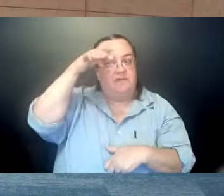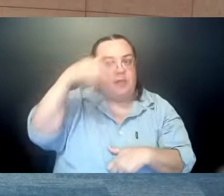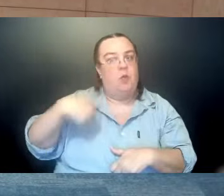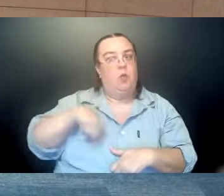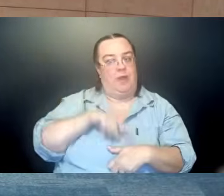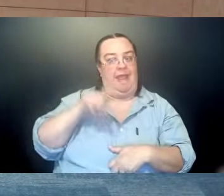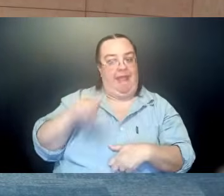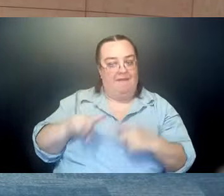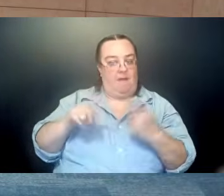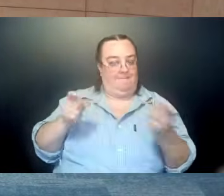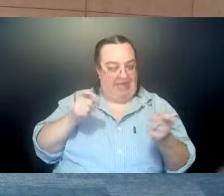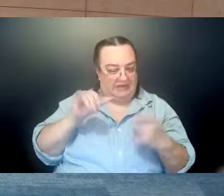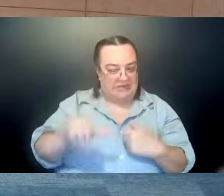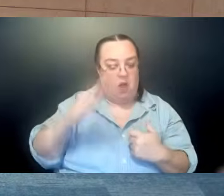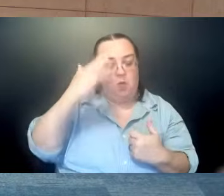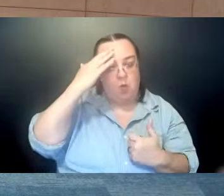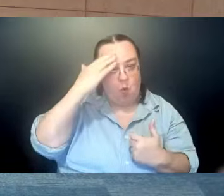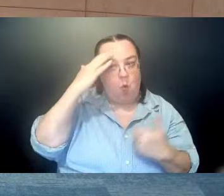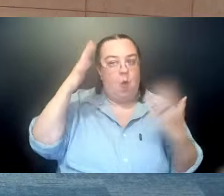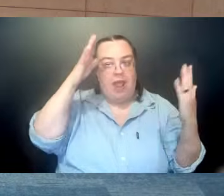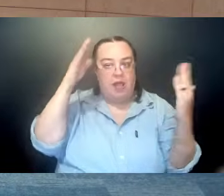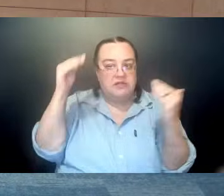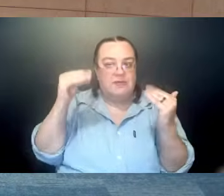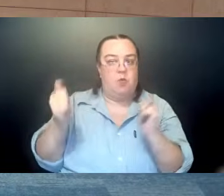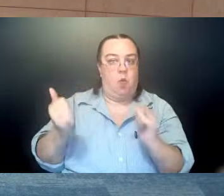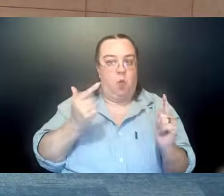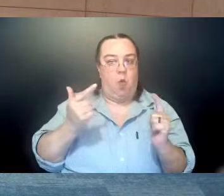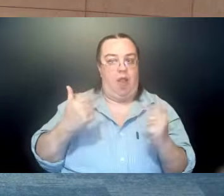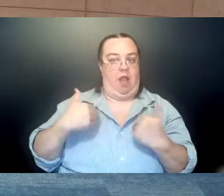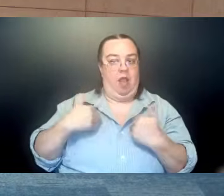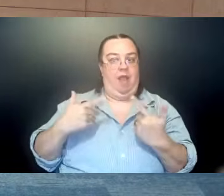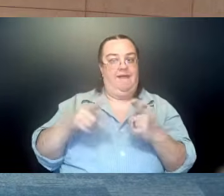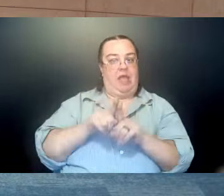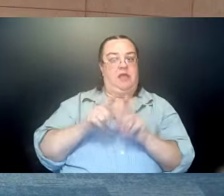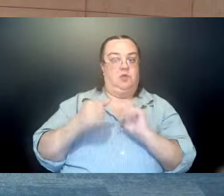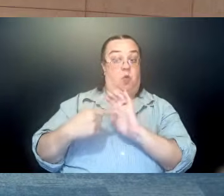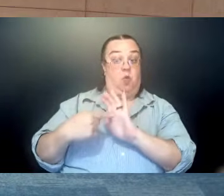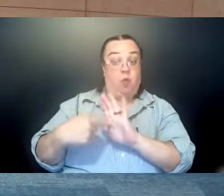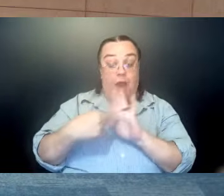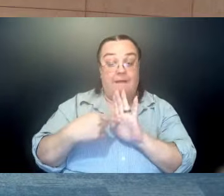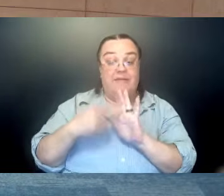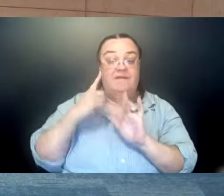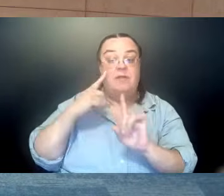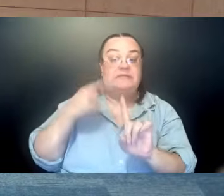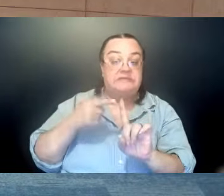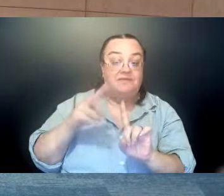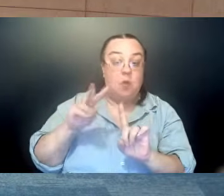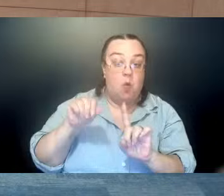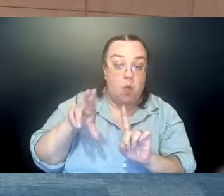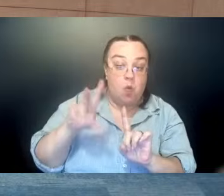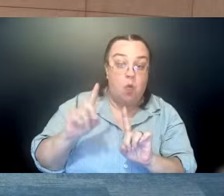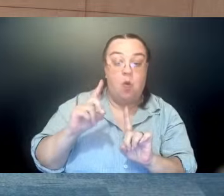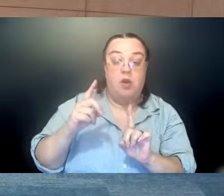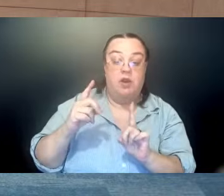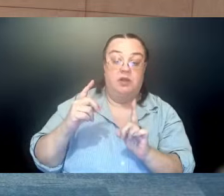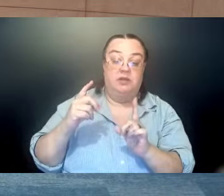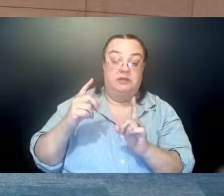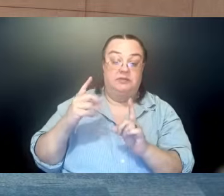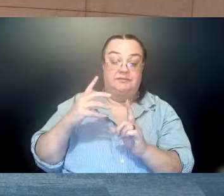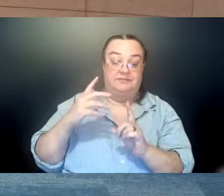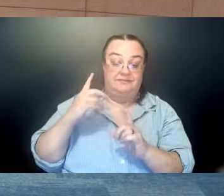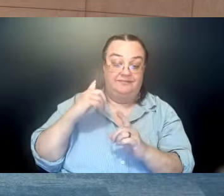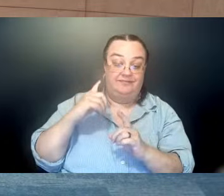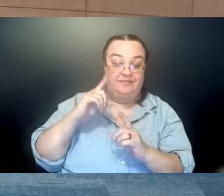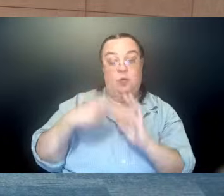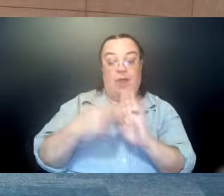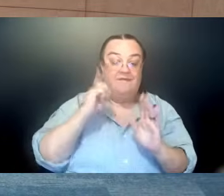we know the expectations that we have as being a representative of our particular wards and our constituents, our fellow neighbors. So I think it's